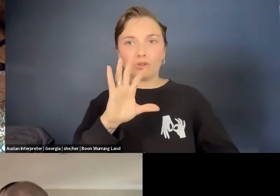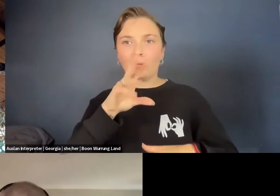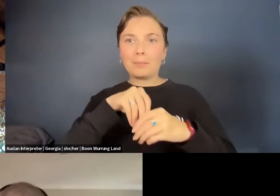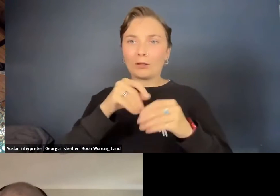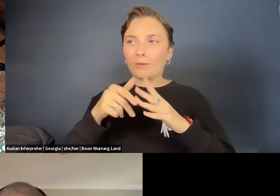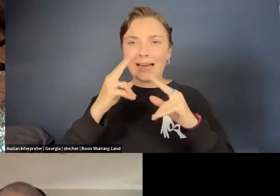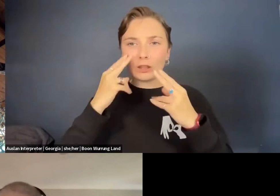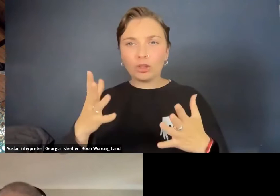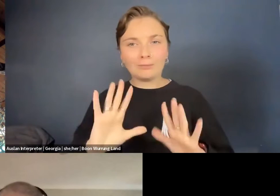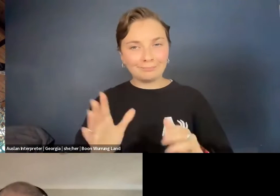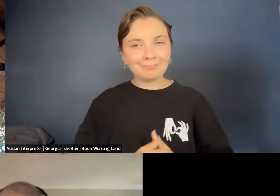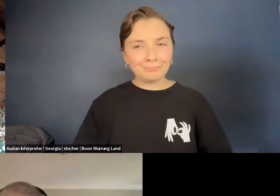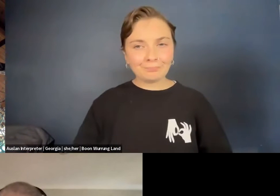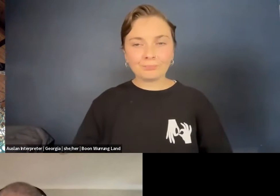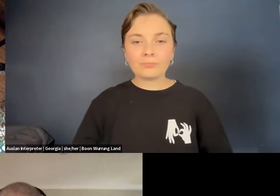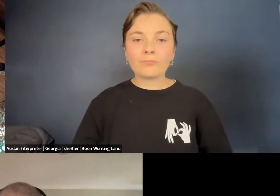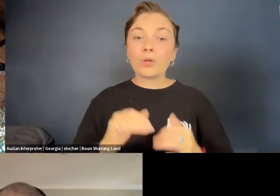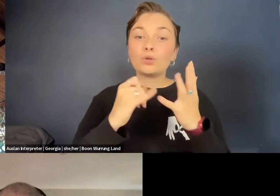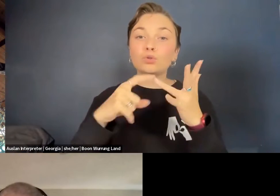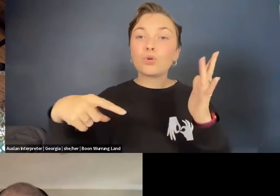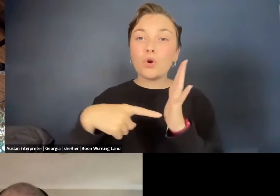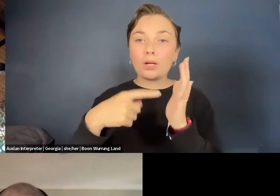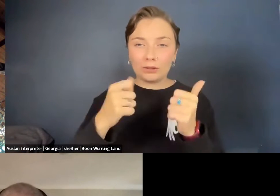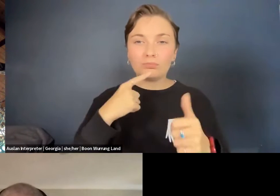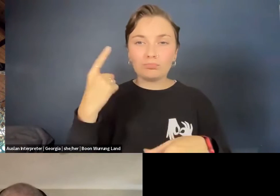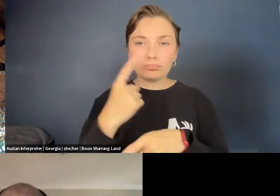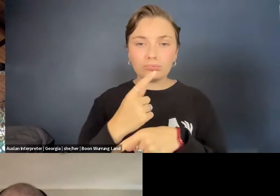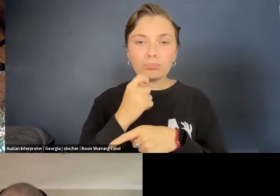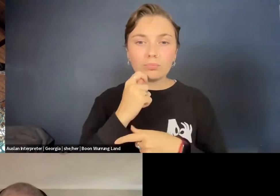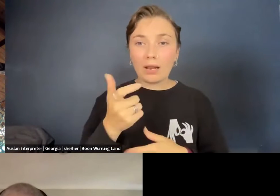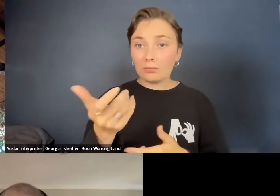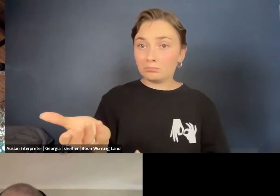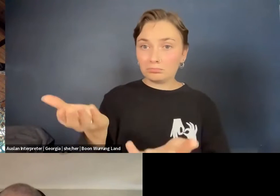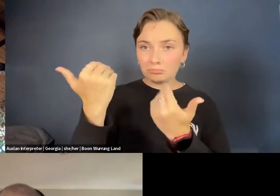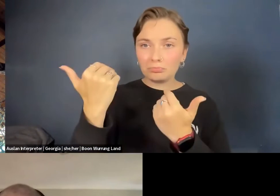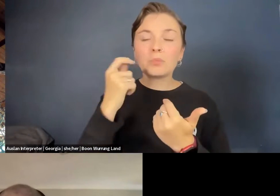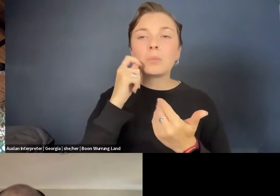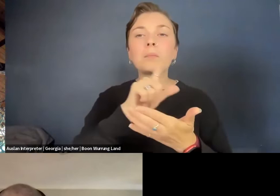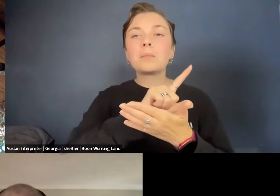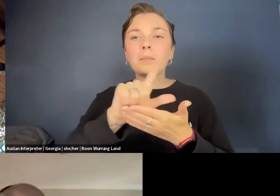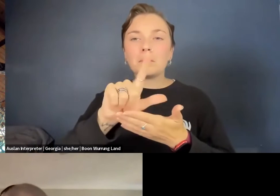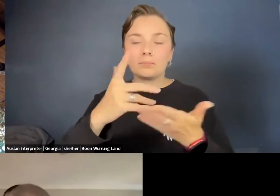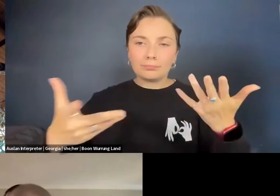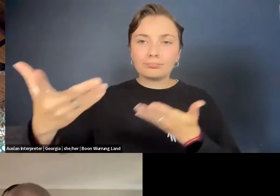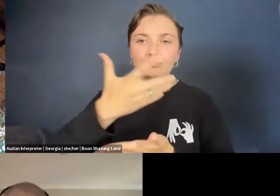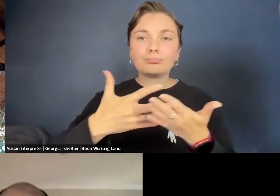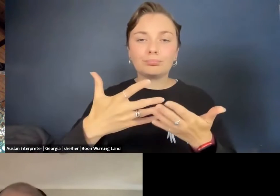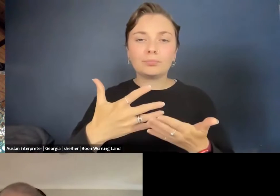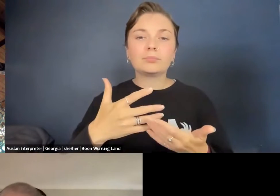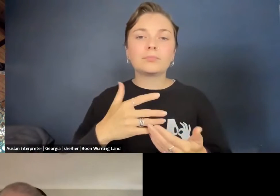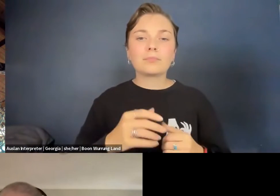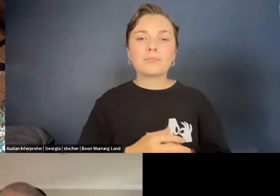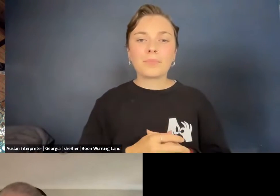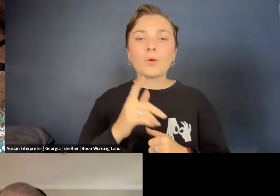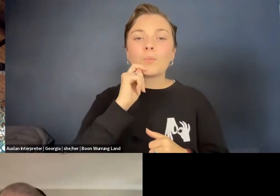nature. Now, Scott has already said that we would invite your participation in the conversation a little bit later on,